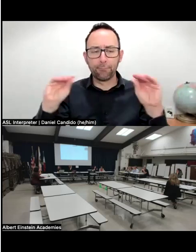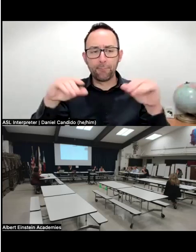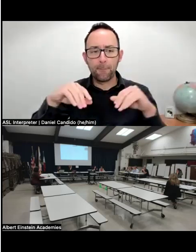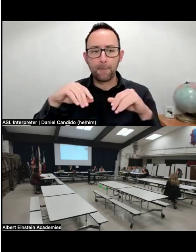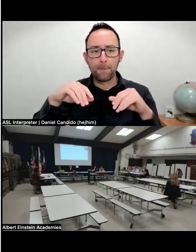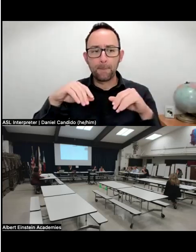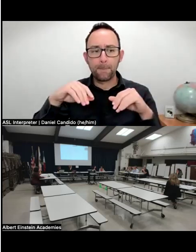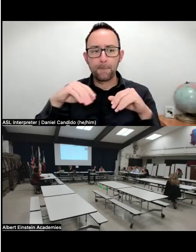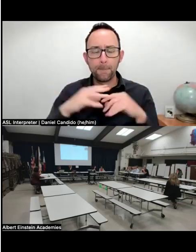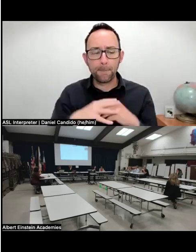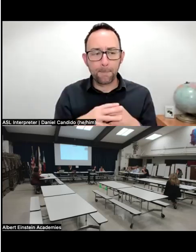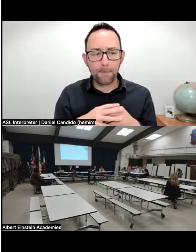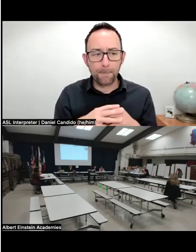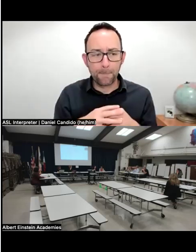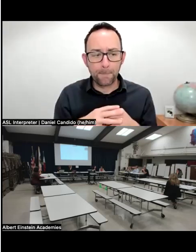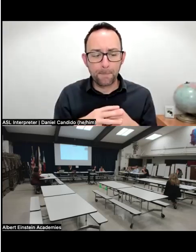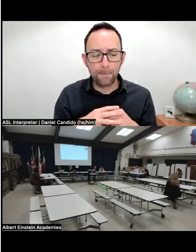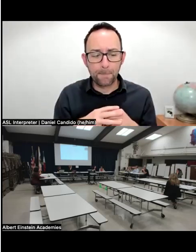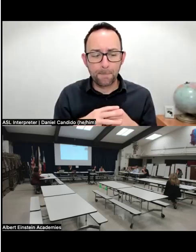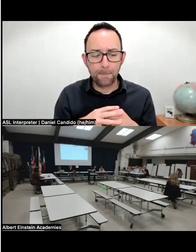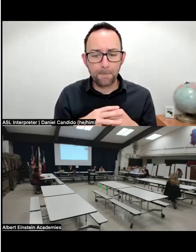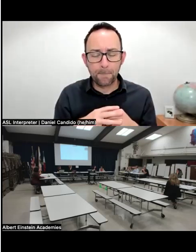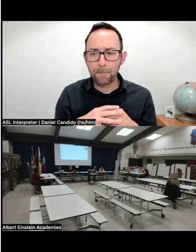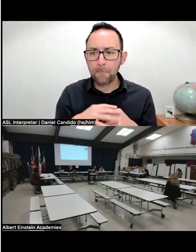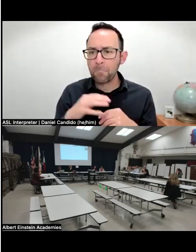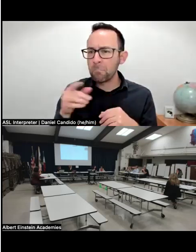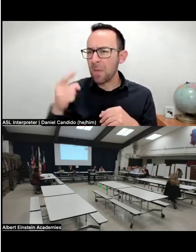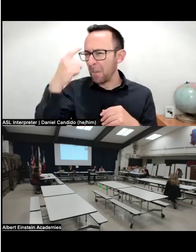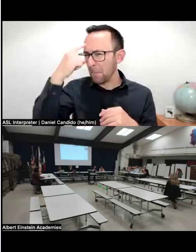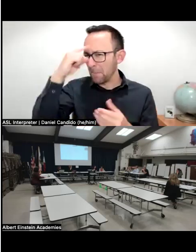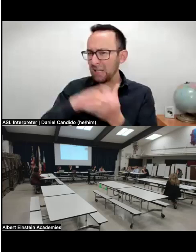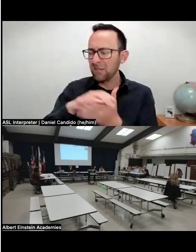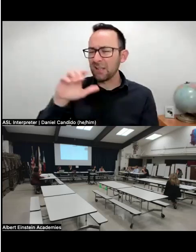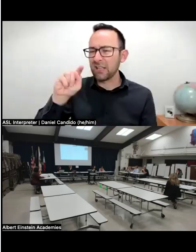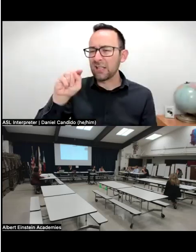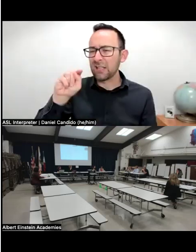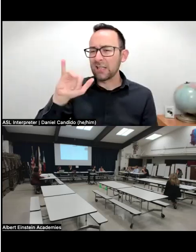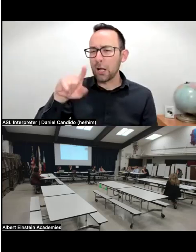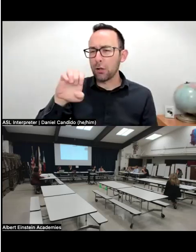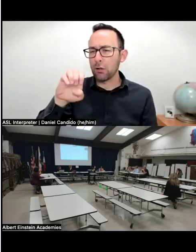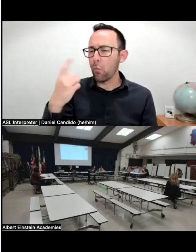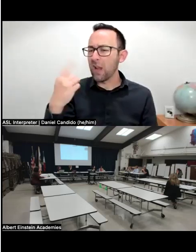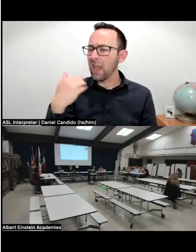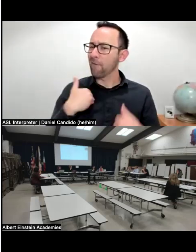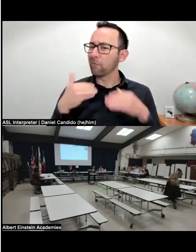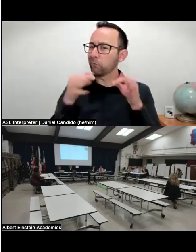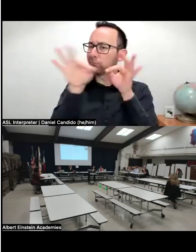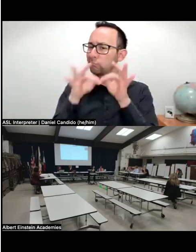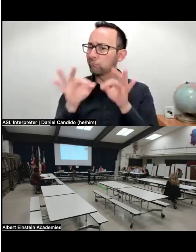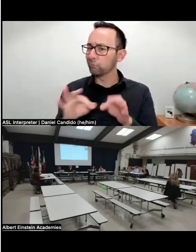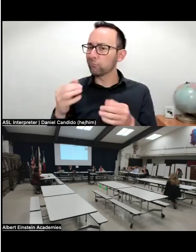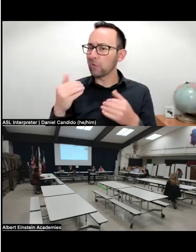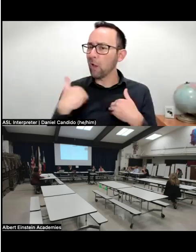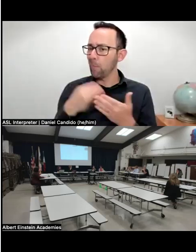Title I? Isn't there a provision for Title I to fund these activities or no? What might That's a good